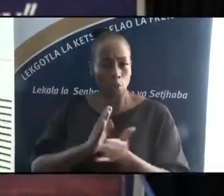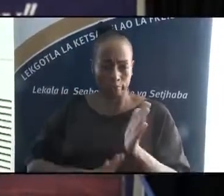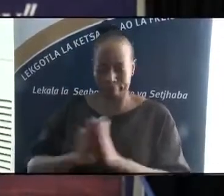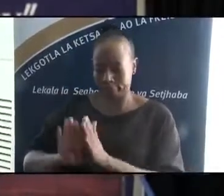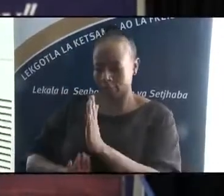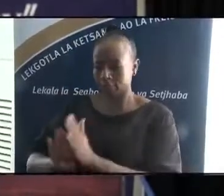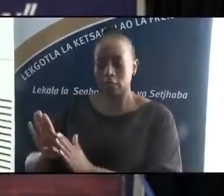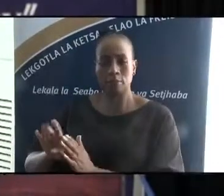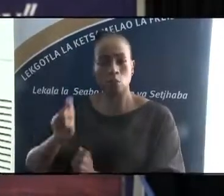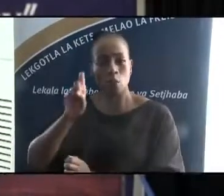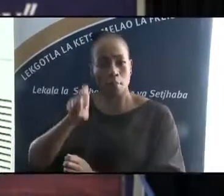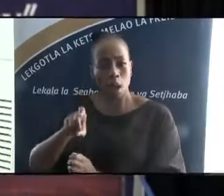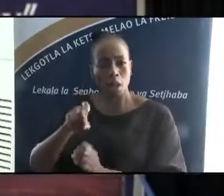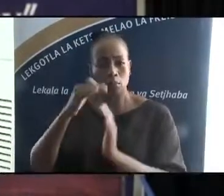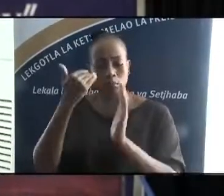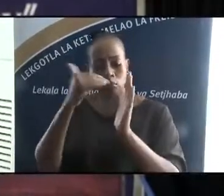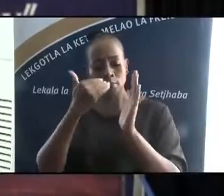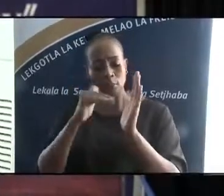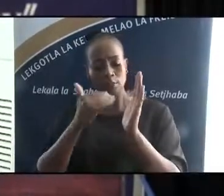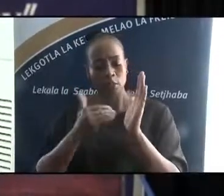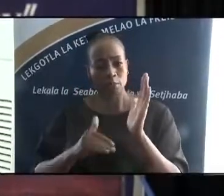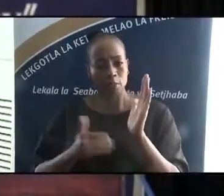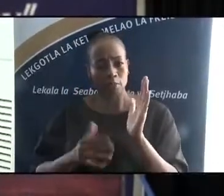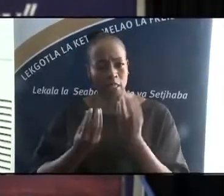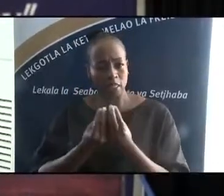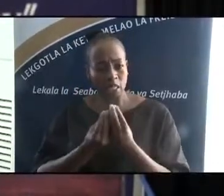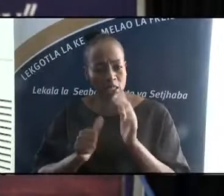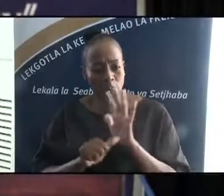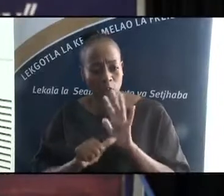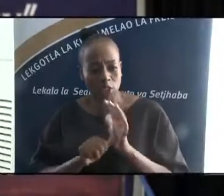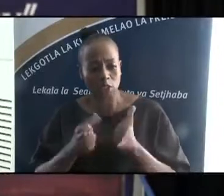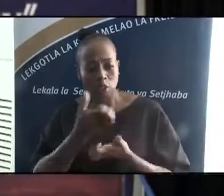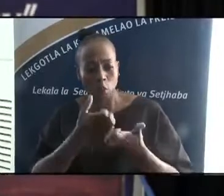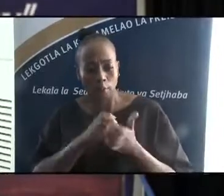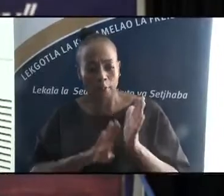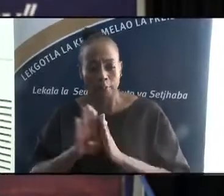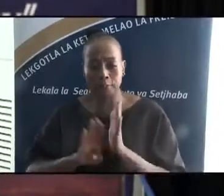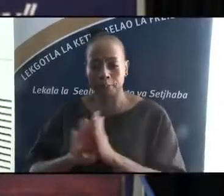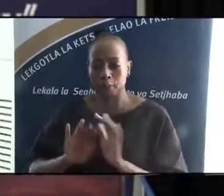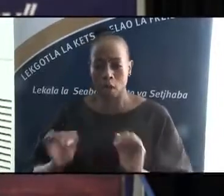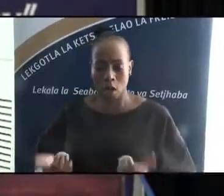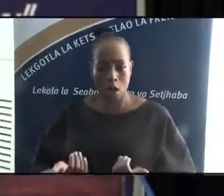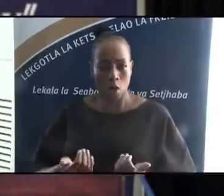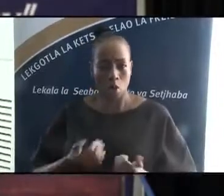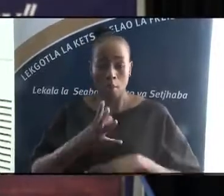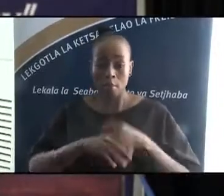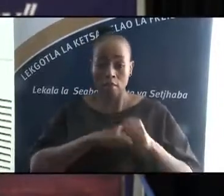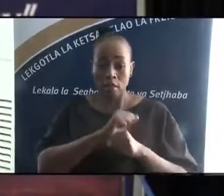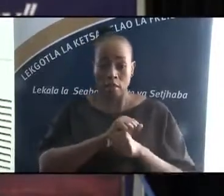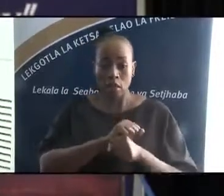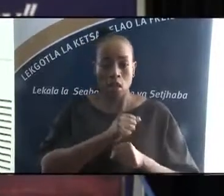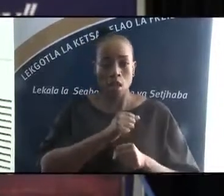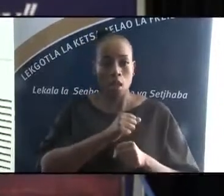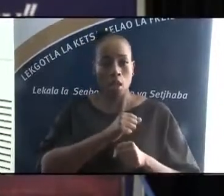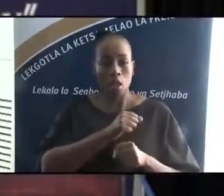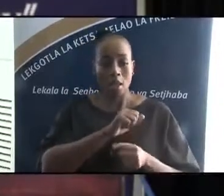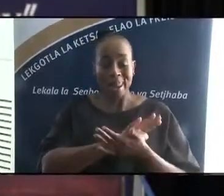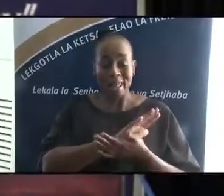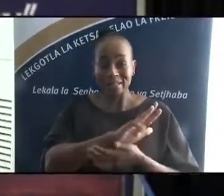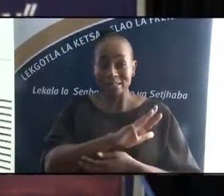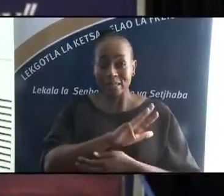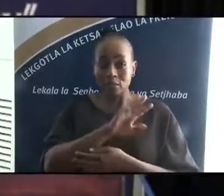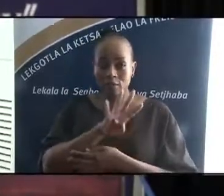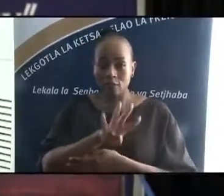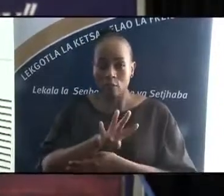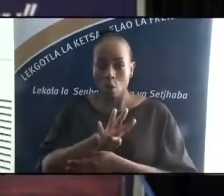have to unpack those specific key economic drivers. By 1994 on water, Honourable